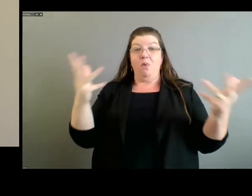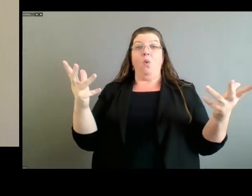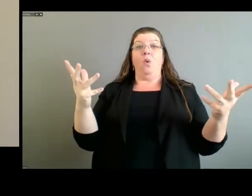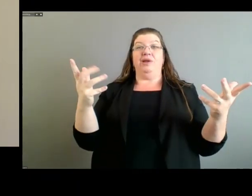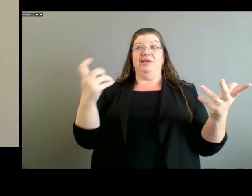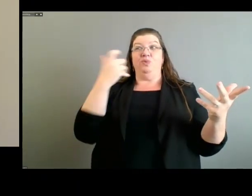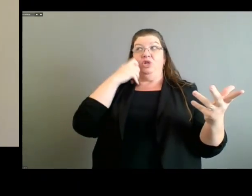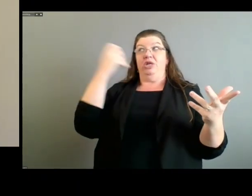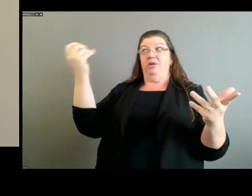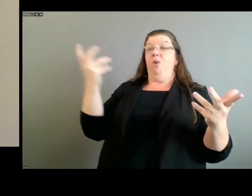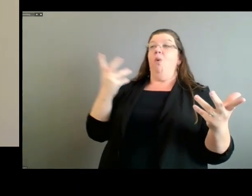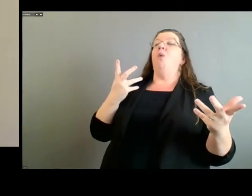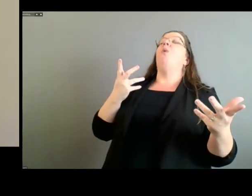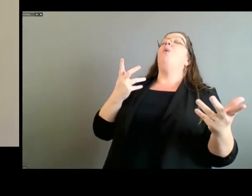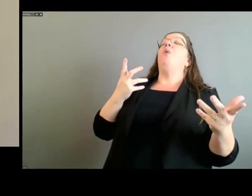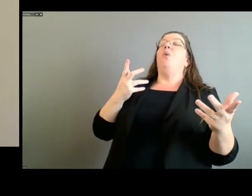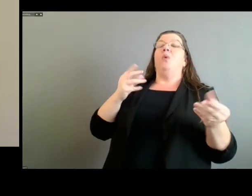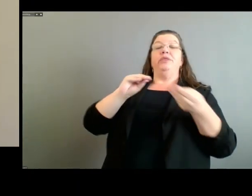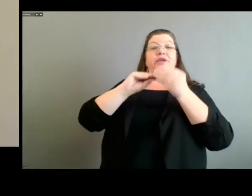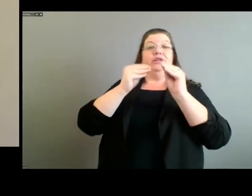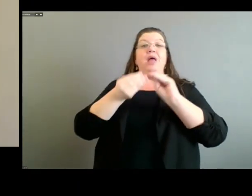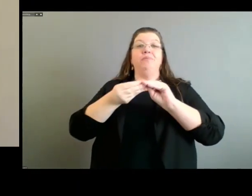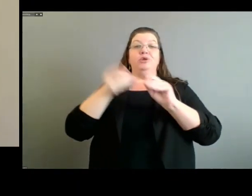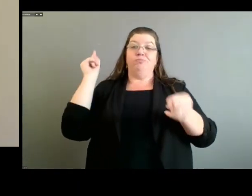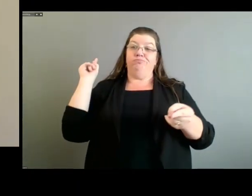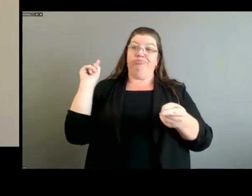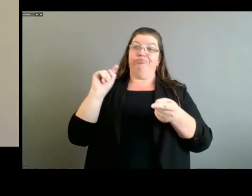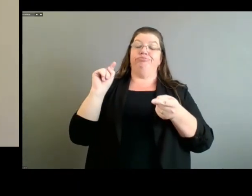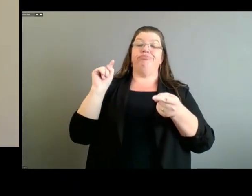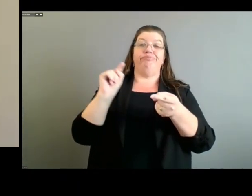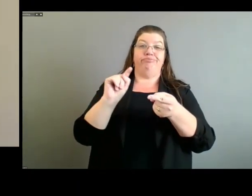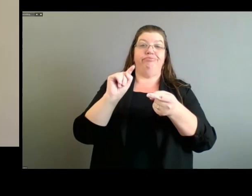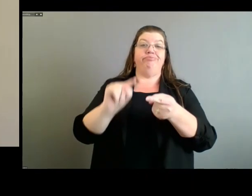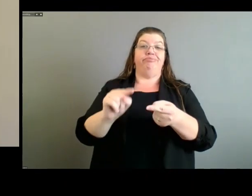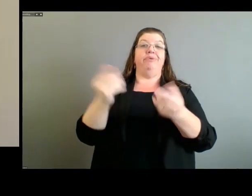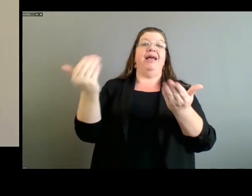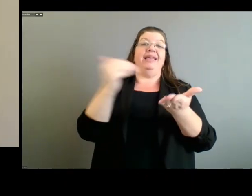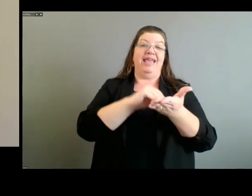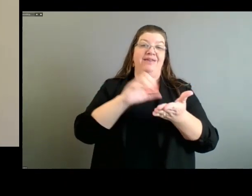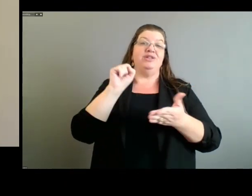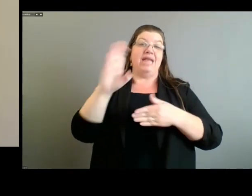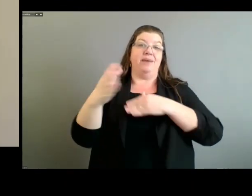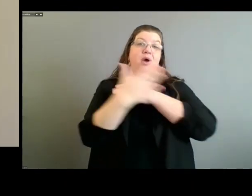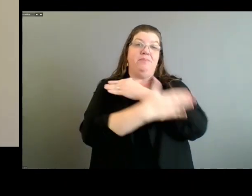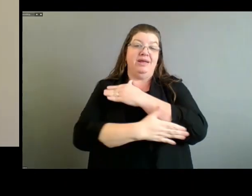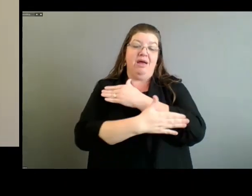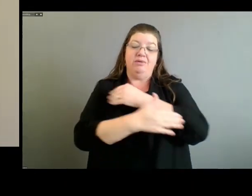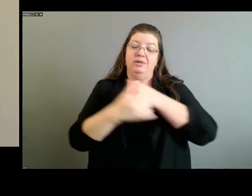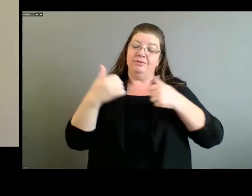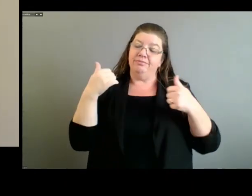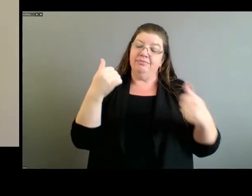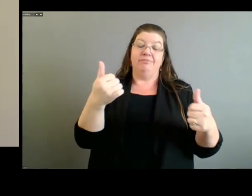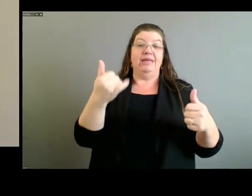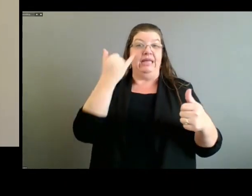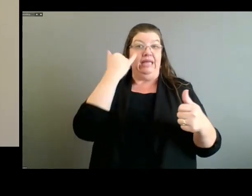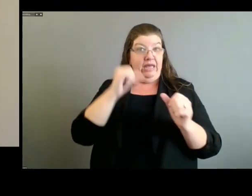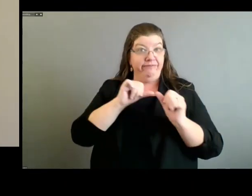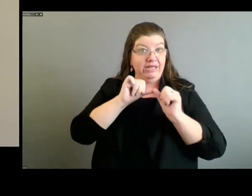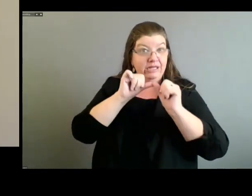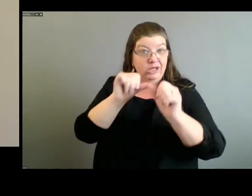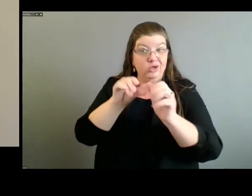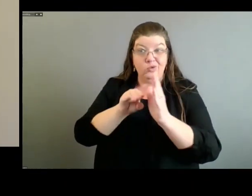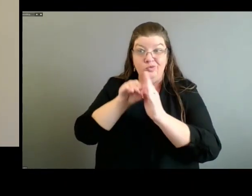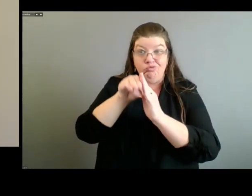just heard, that our case rates have started to decline again in Santa Barbara County. If this trend continues,